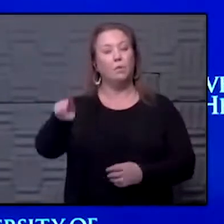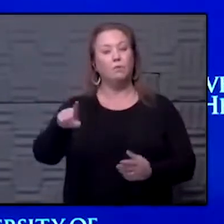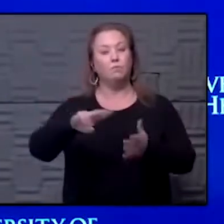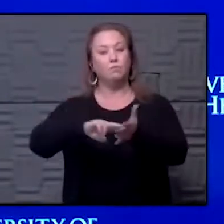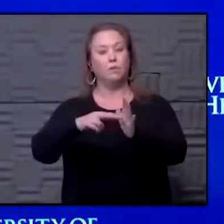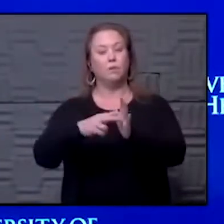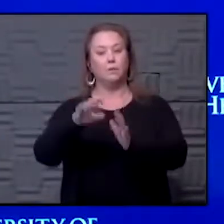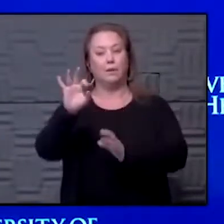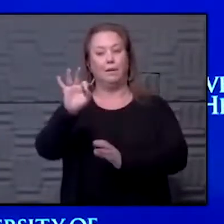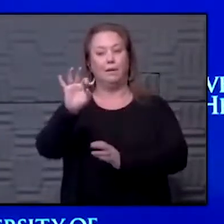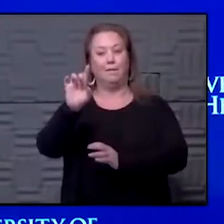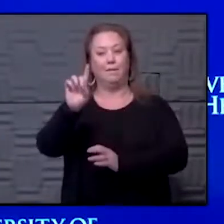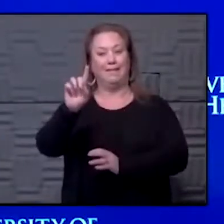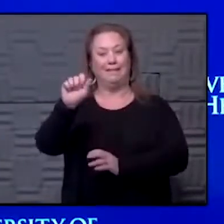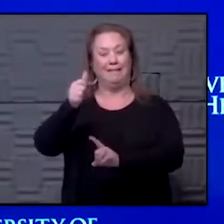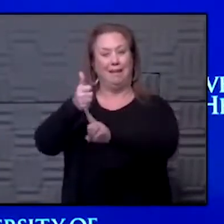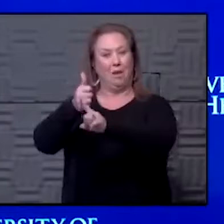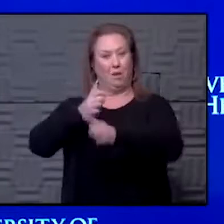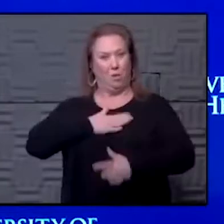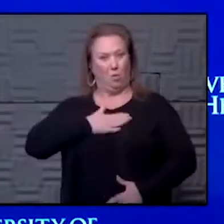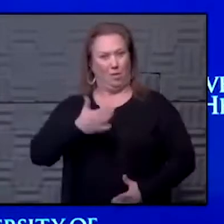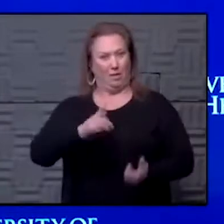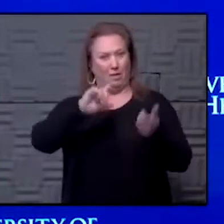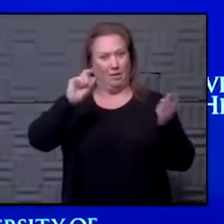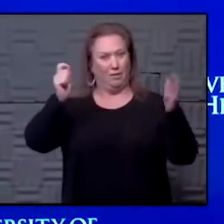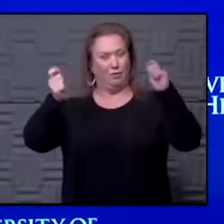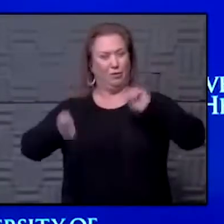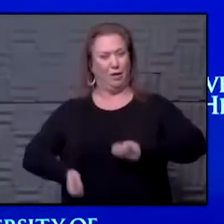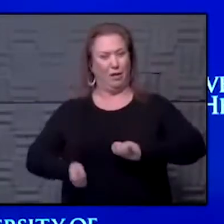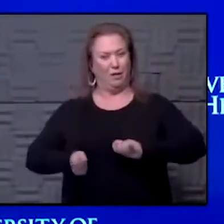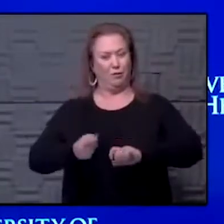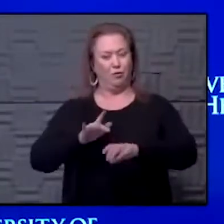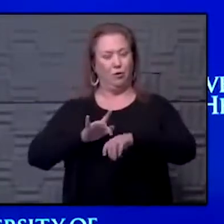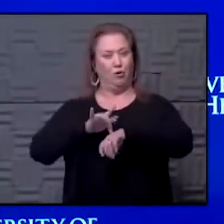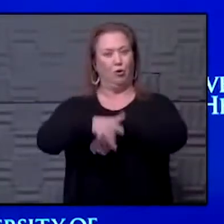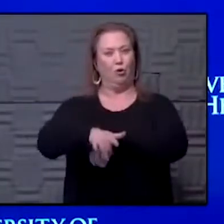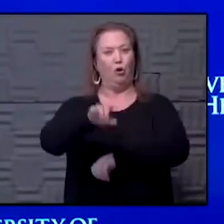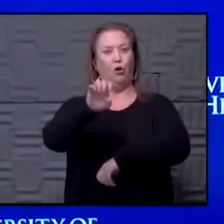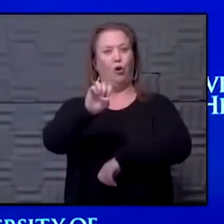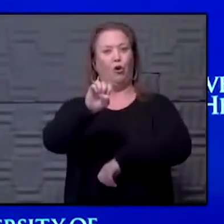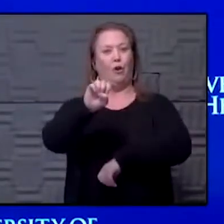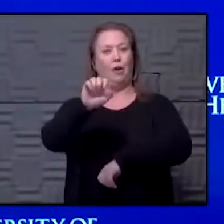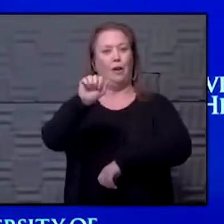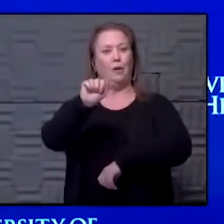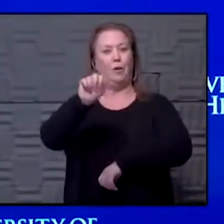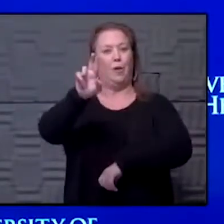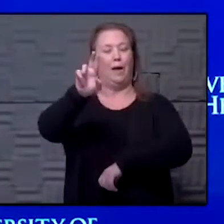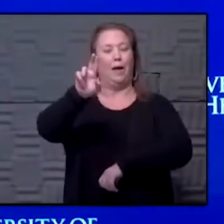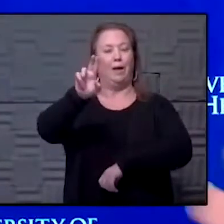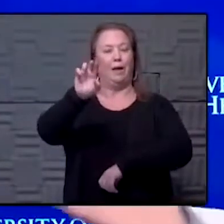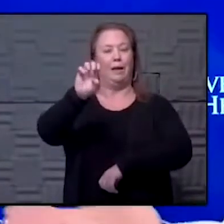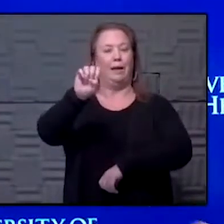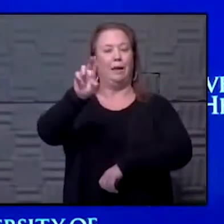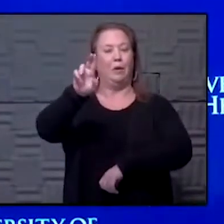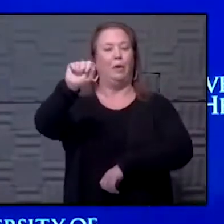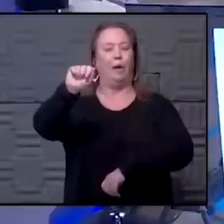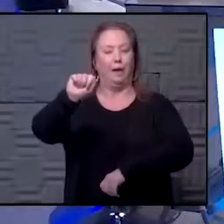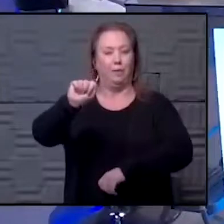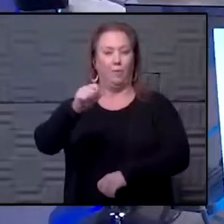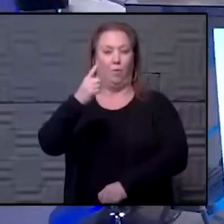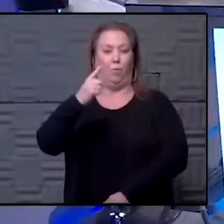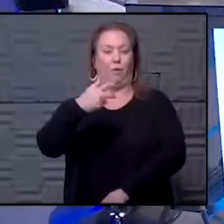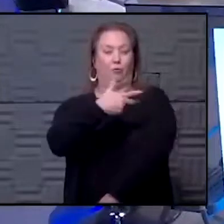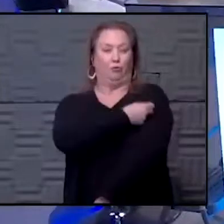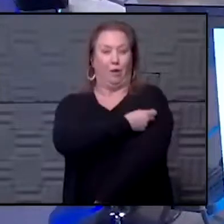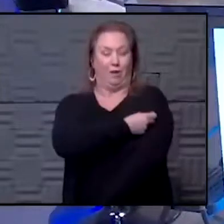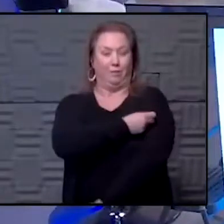would the FDA be willing to change the early authorization of Pfizer and Moderna to allow a single-shot, Hawk? Yeah, I